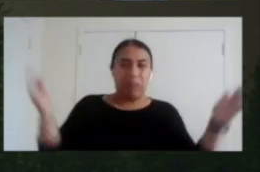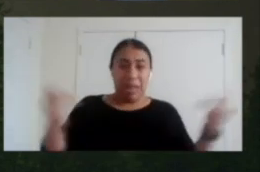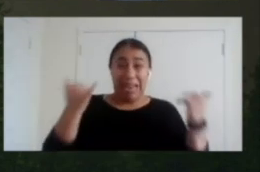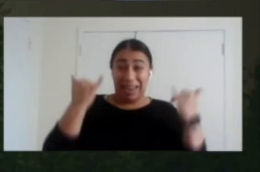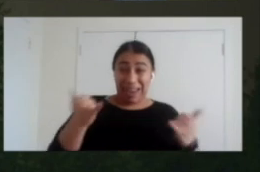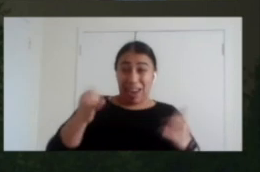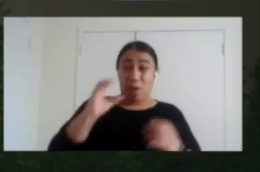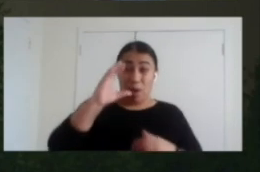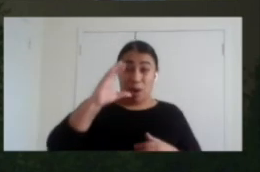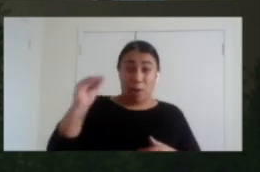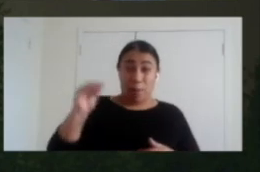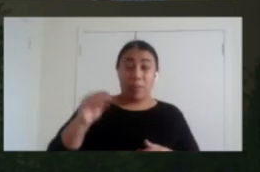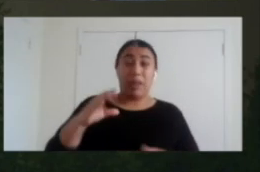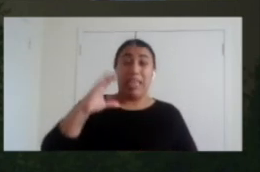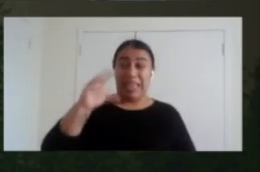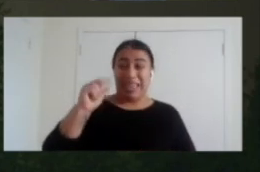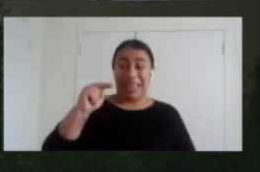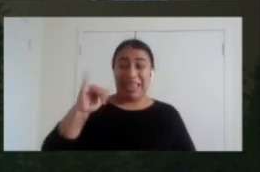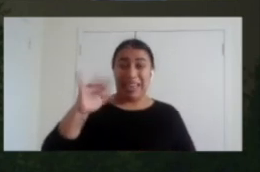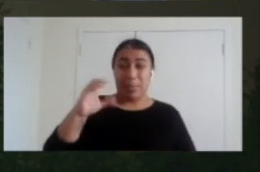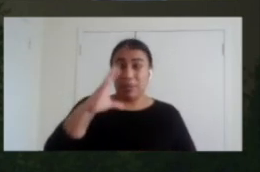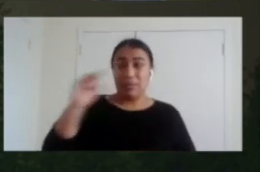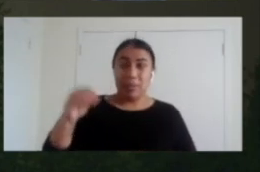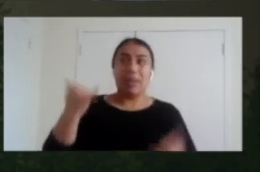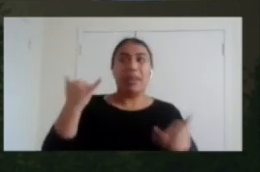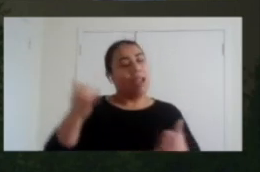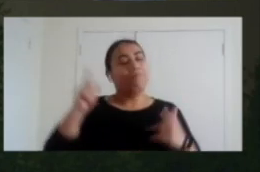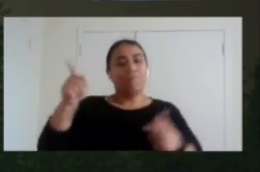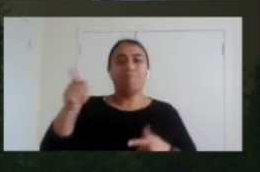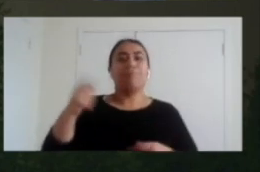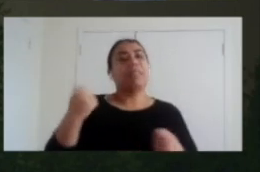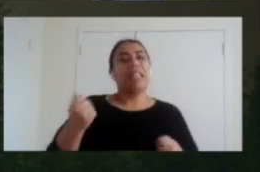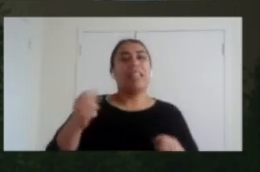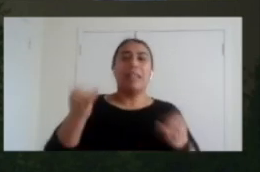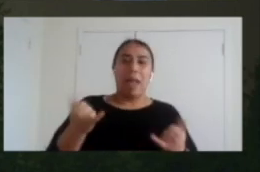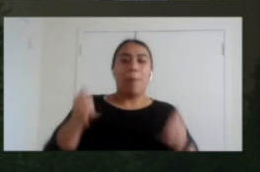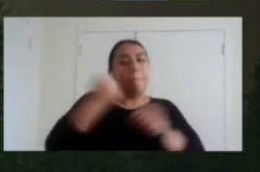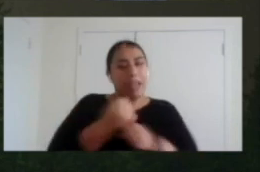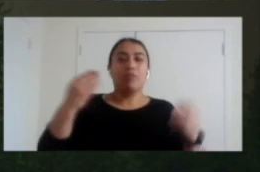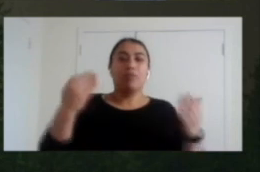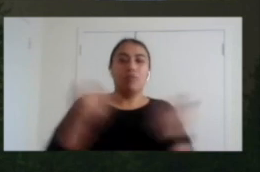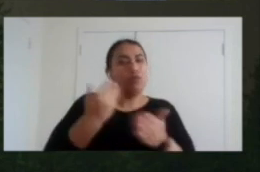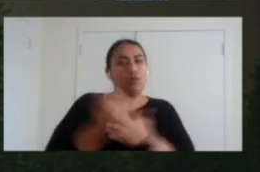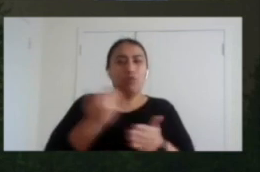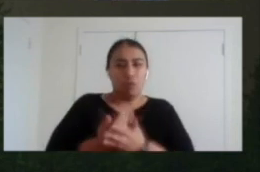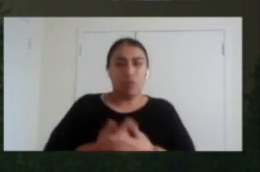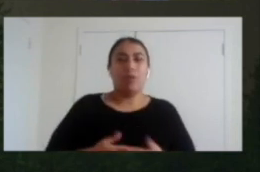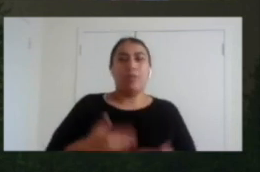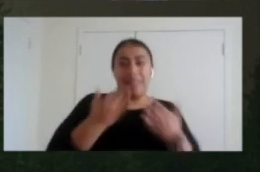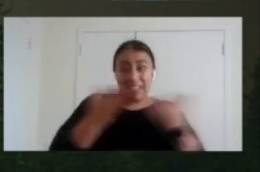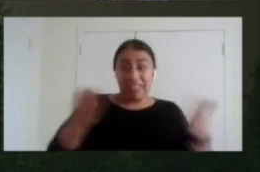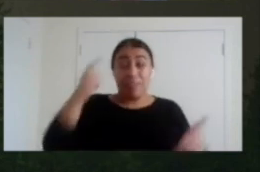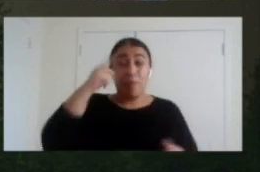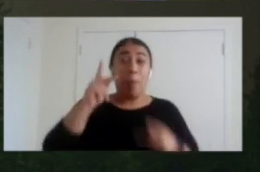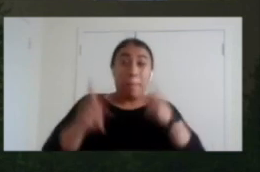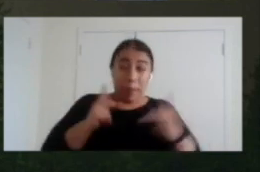and conditions cannabis can help. We hope you learned something about medical cannabis industry, the research, and of course, our own Apollo